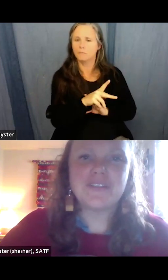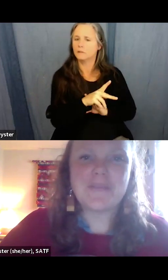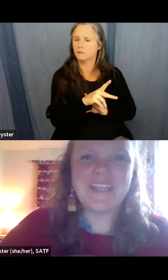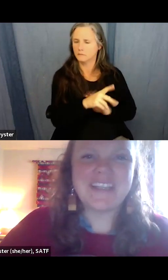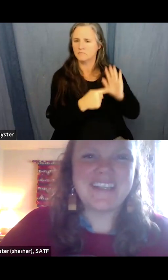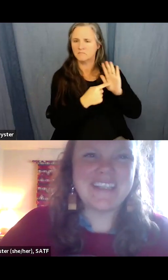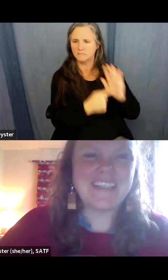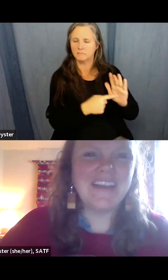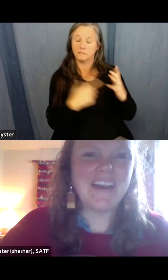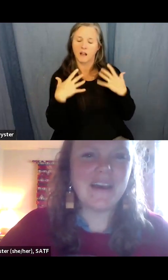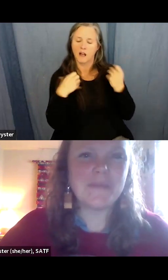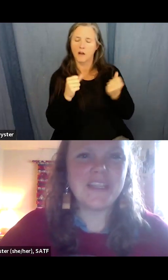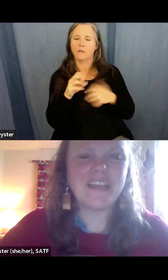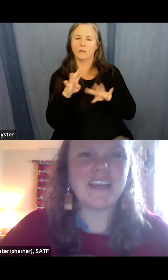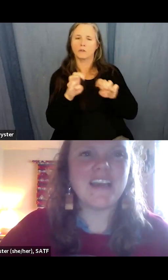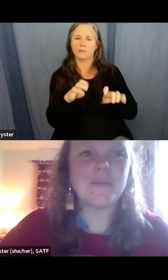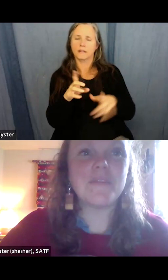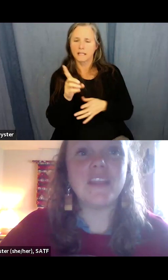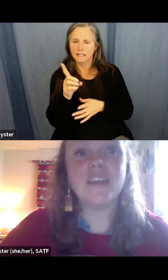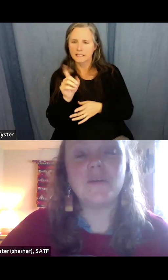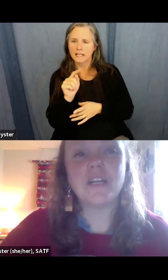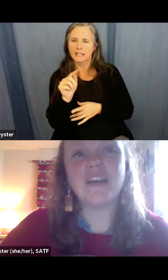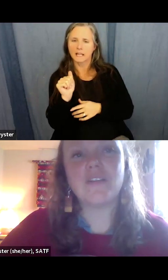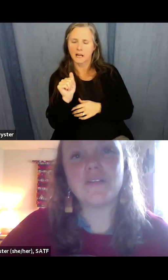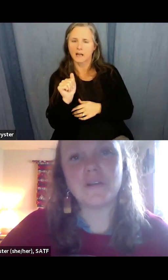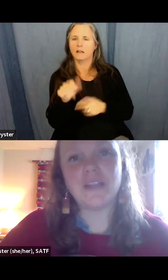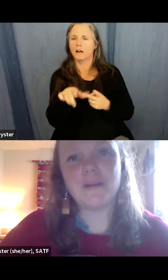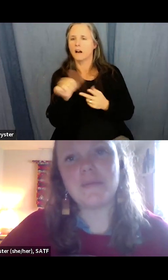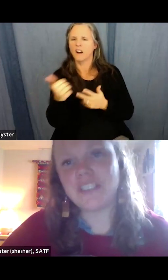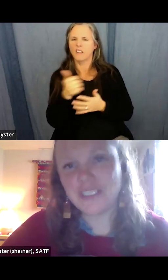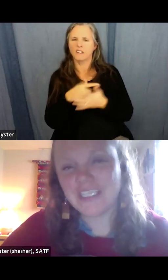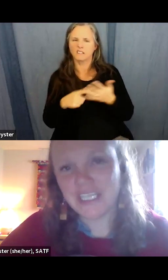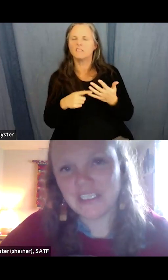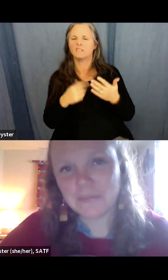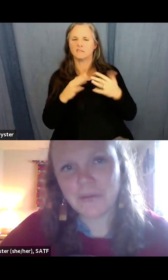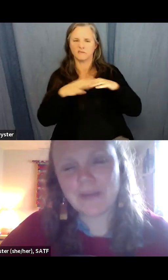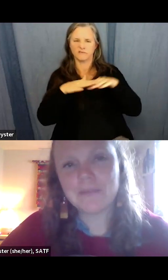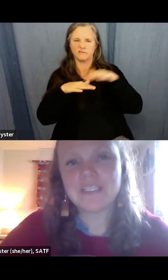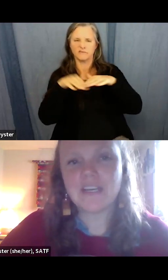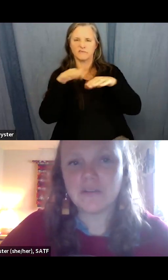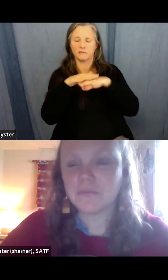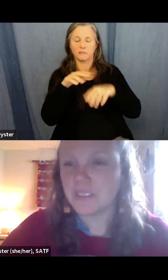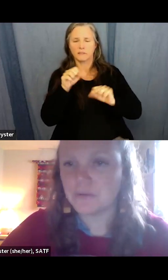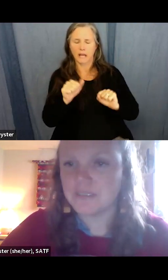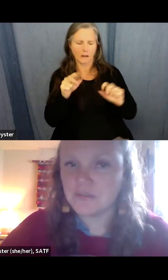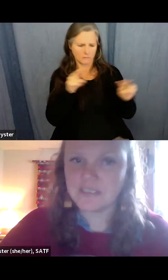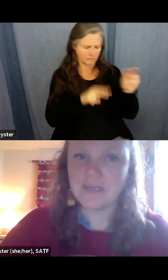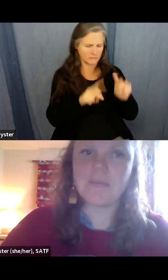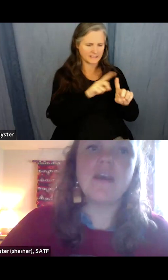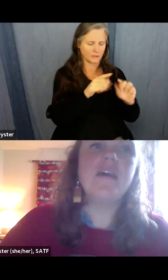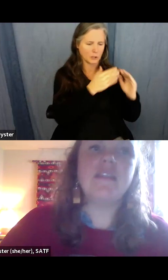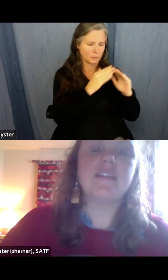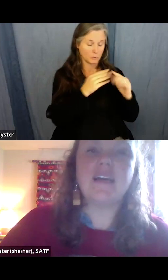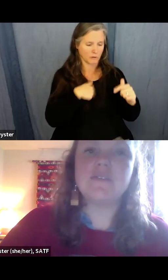and thank you for dropping that link in, Eli, the Oregon Health Authority Rape Prevention and Education Program put together a really cool resource